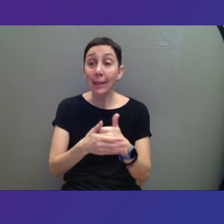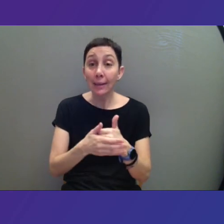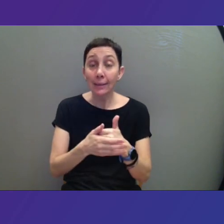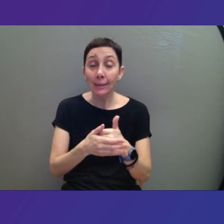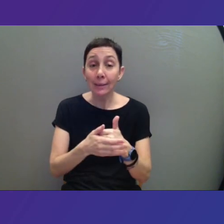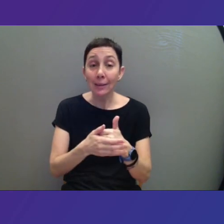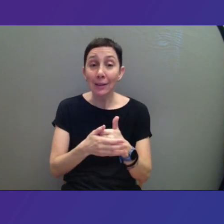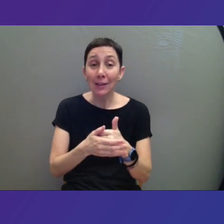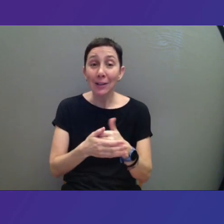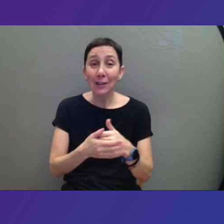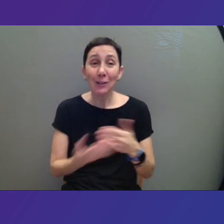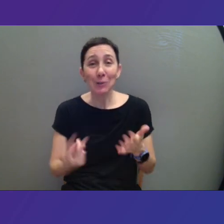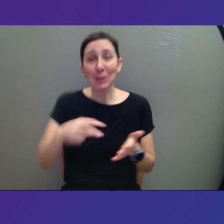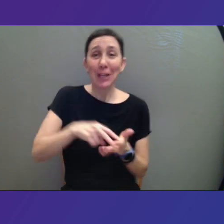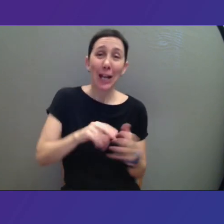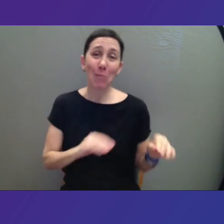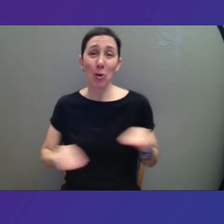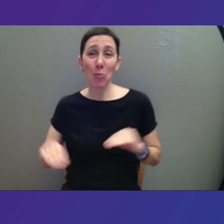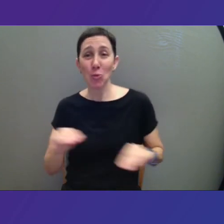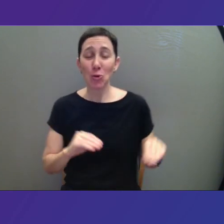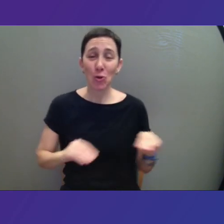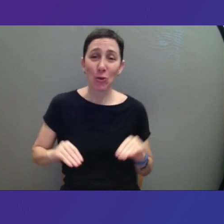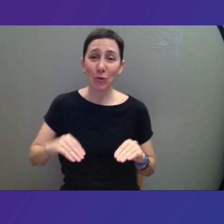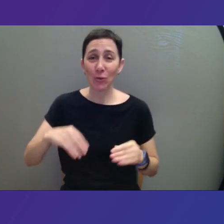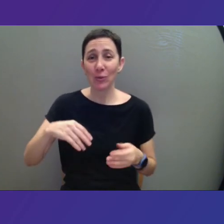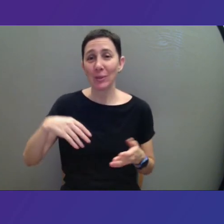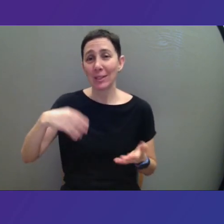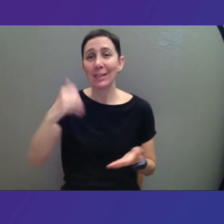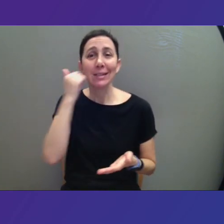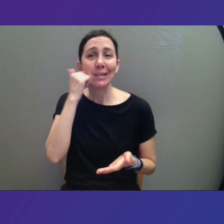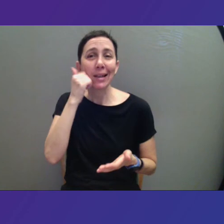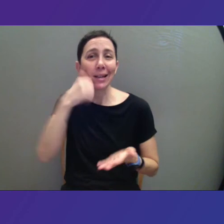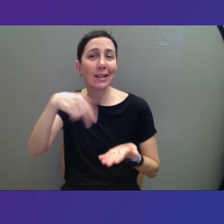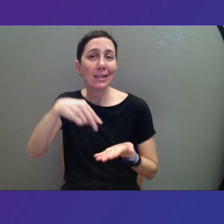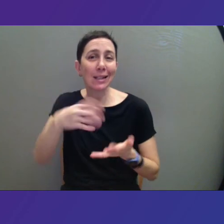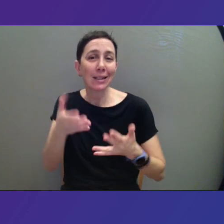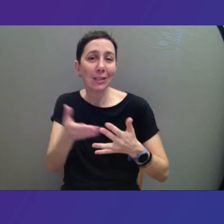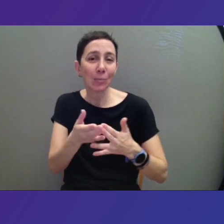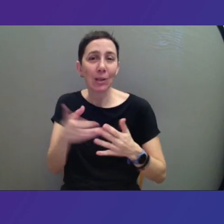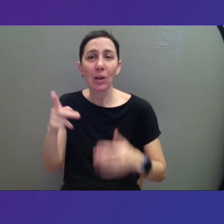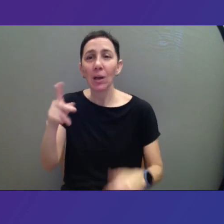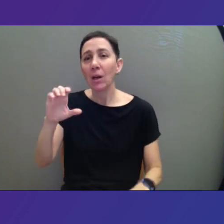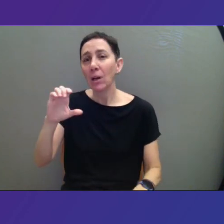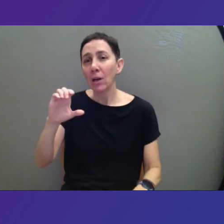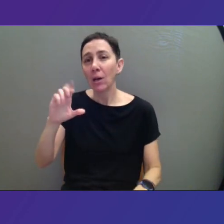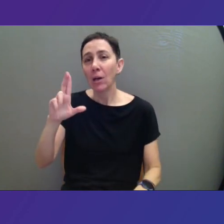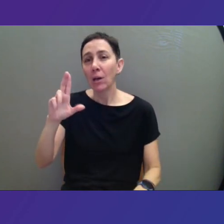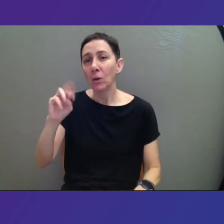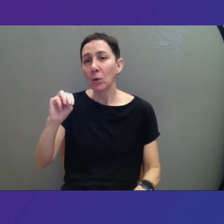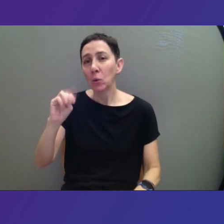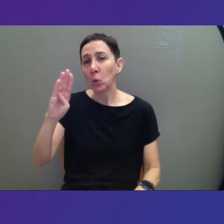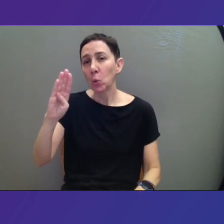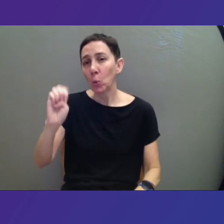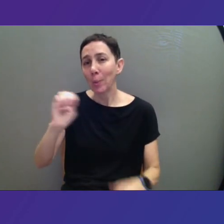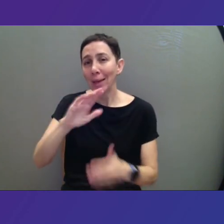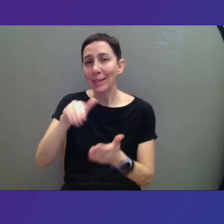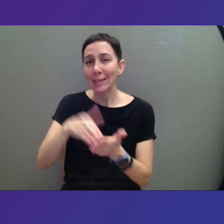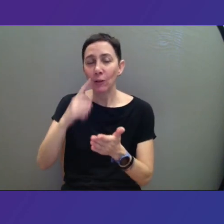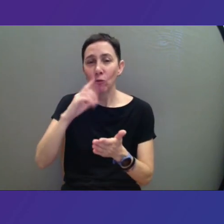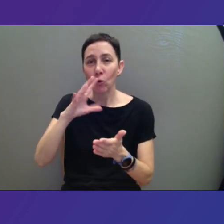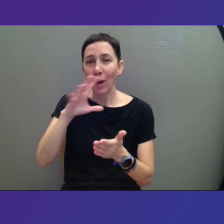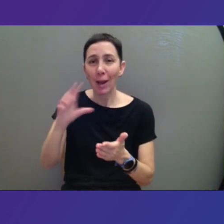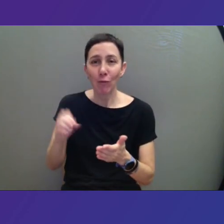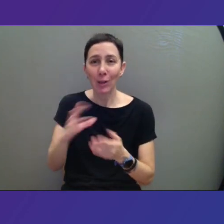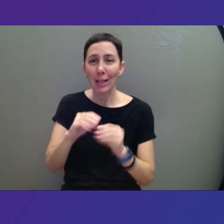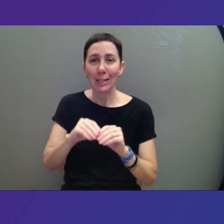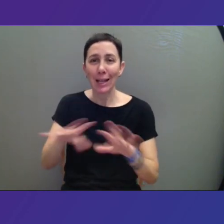move your bodies in our daily dance break, which is facilitated and presented by Kumbe Center for African and Diaspora Dance. It starts right